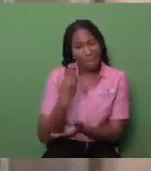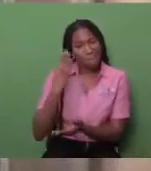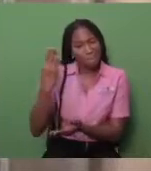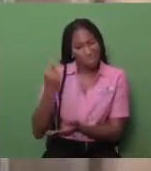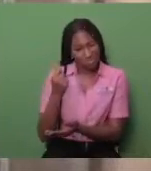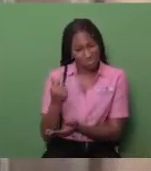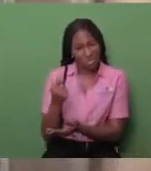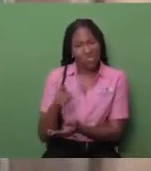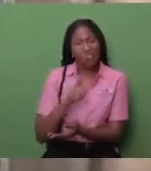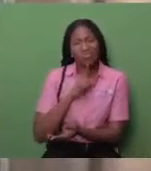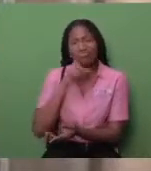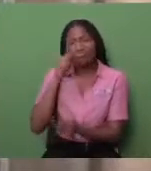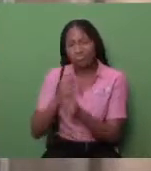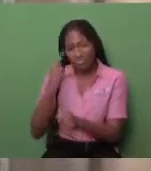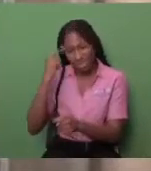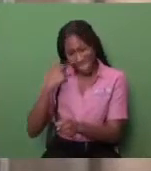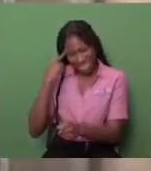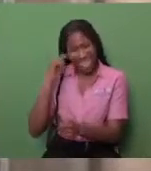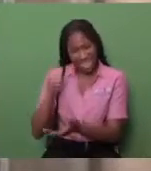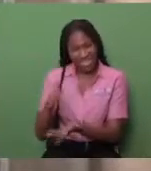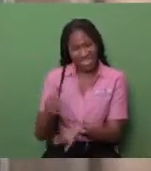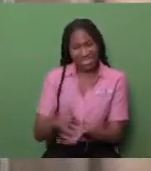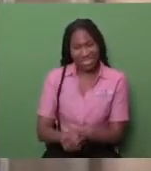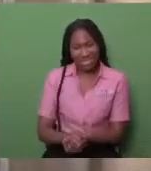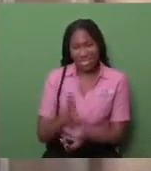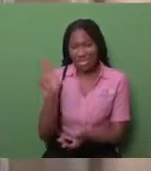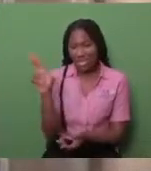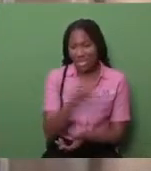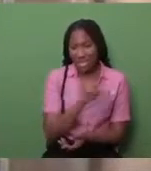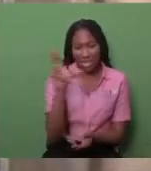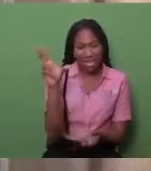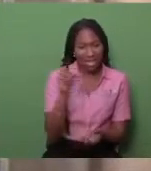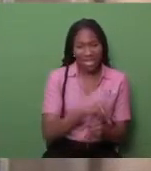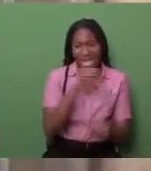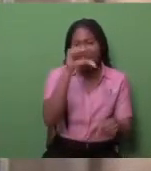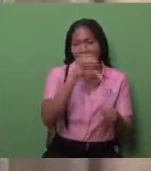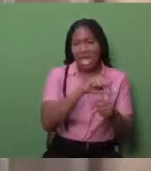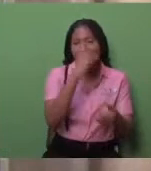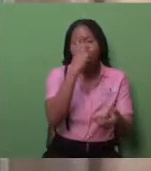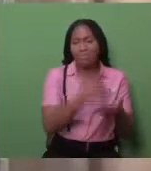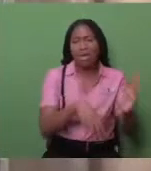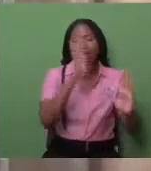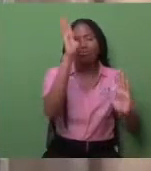production collapsed to its lowest in decades. Lowest in decades